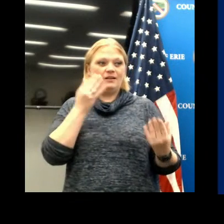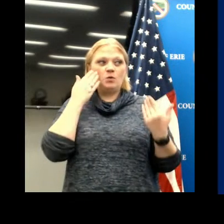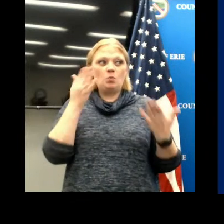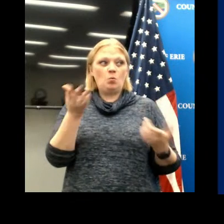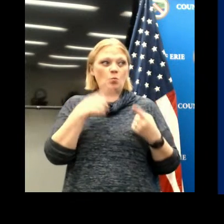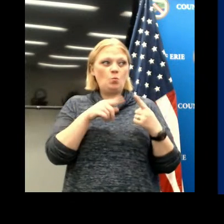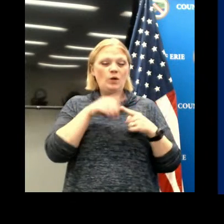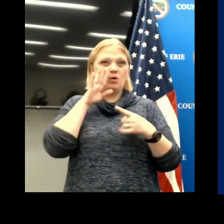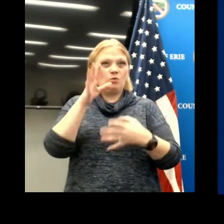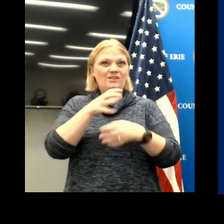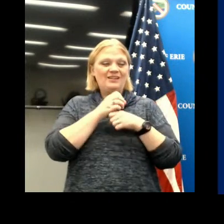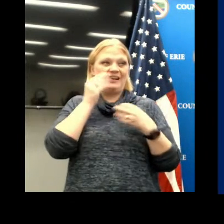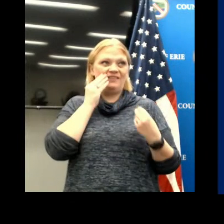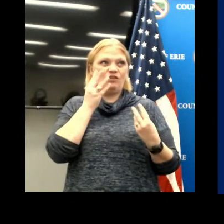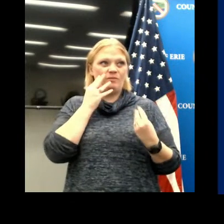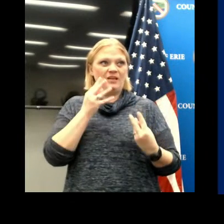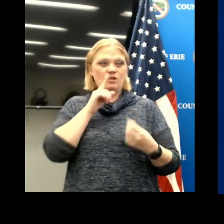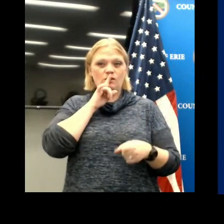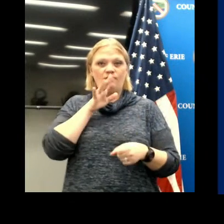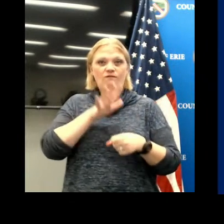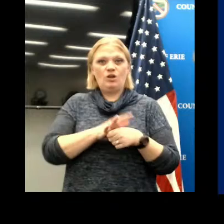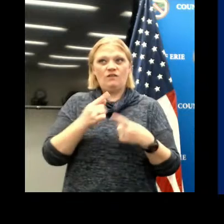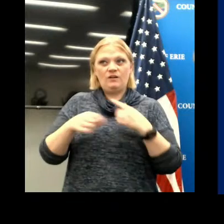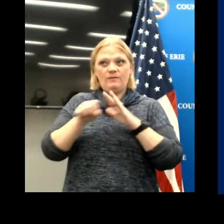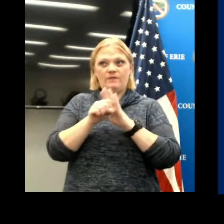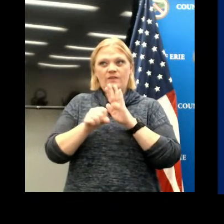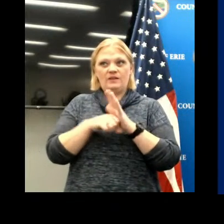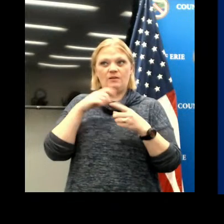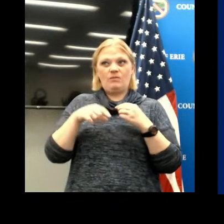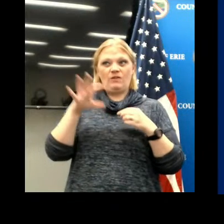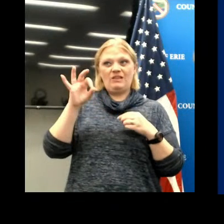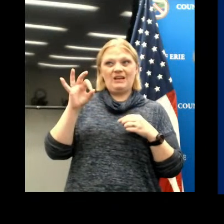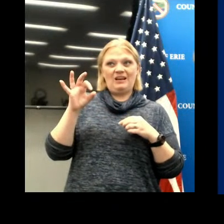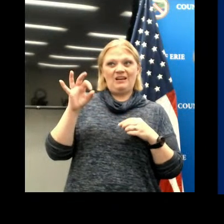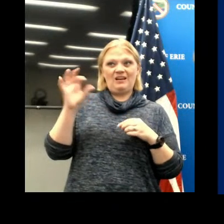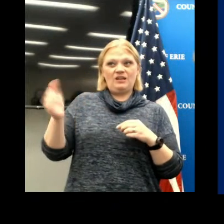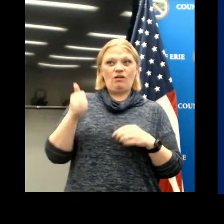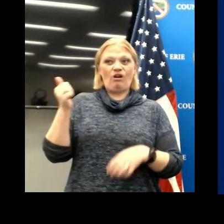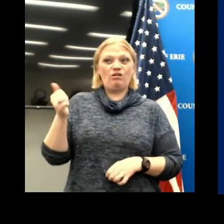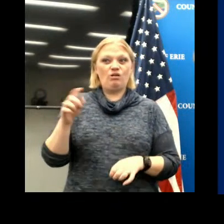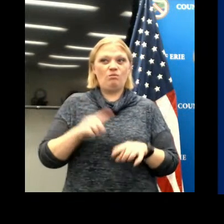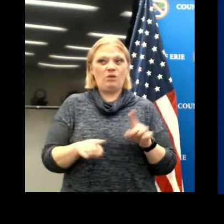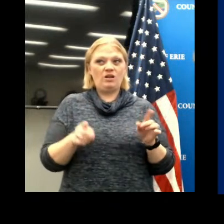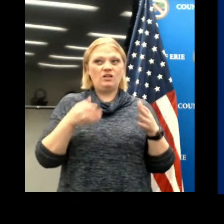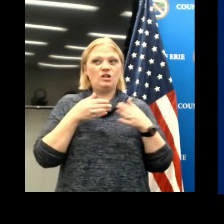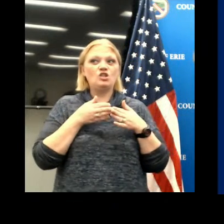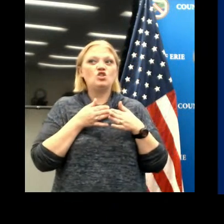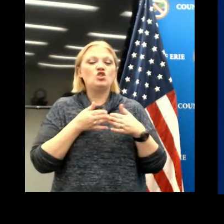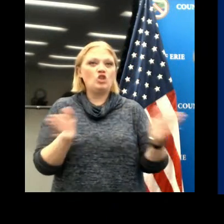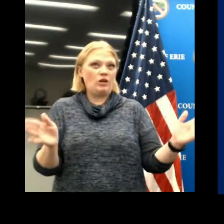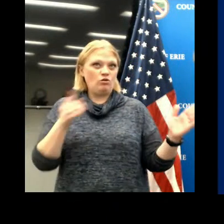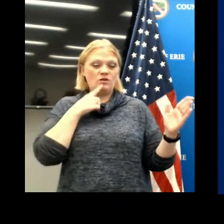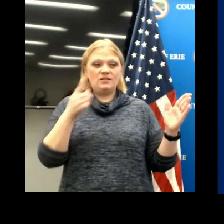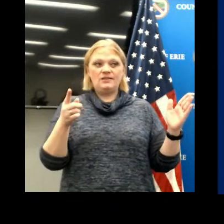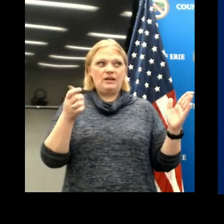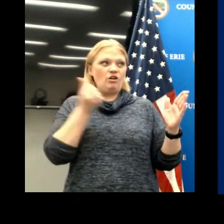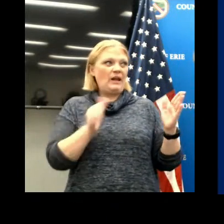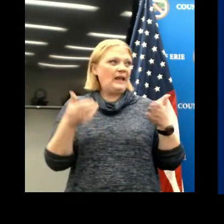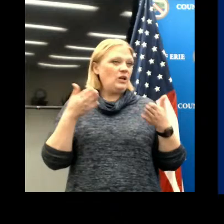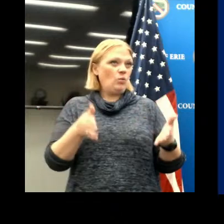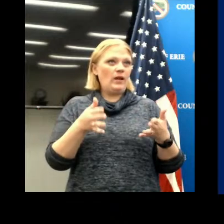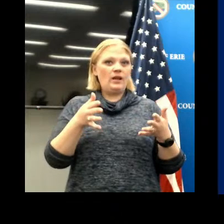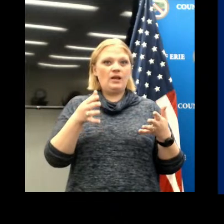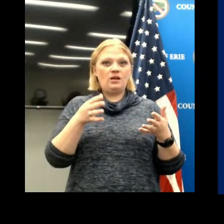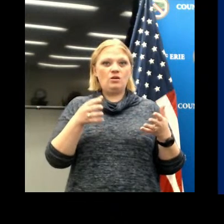you're going to be getting the information confirmed from the state about the 9 additional deaths, but in general, is there any way you could release comprehensive